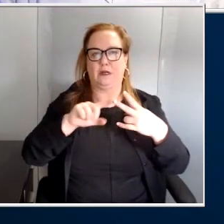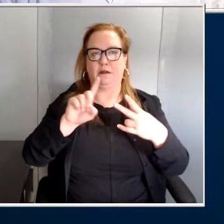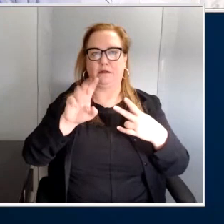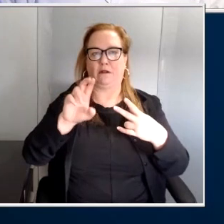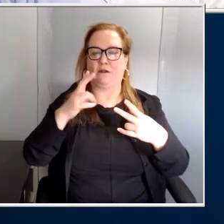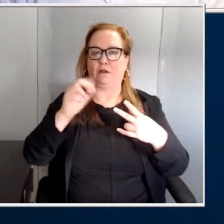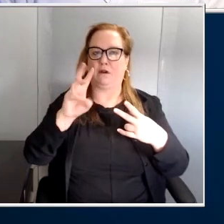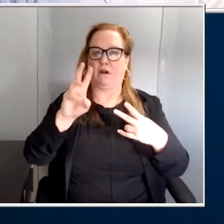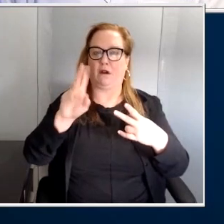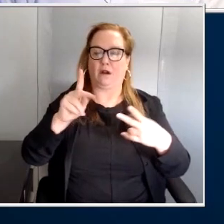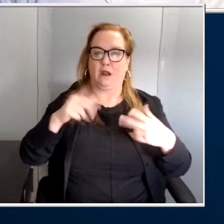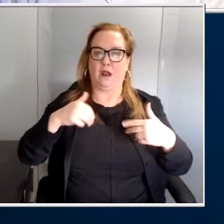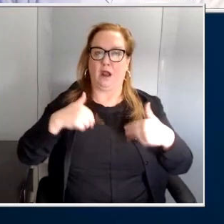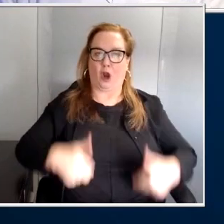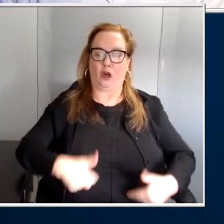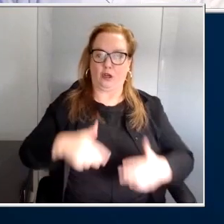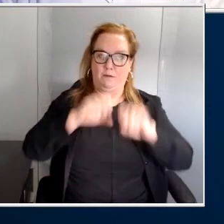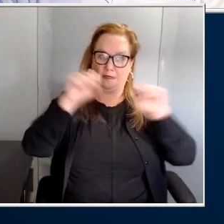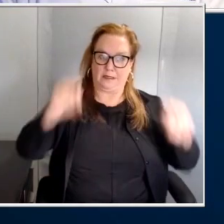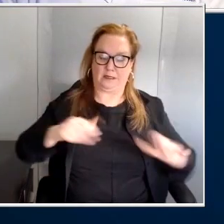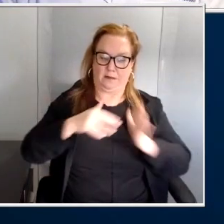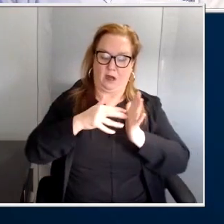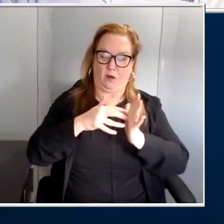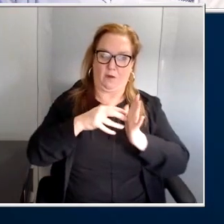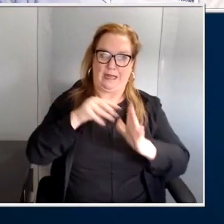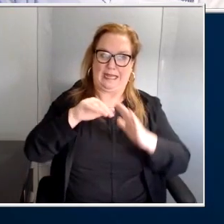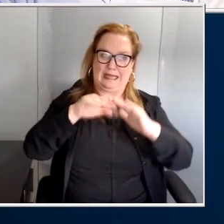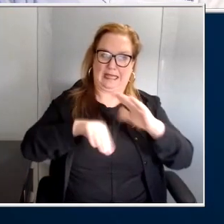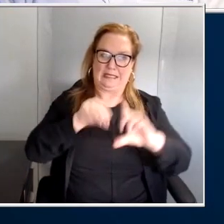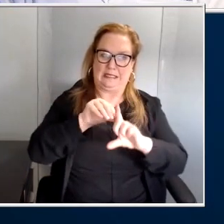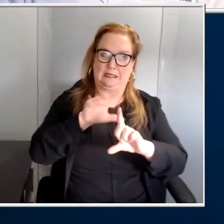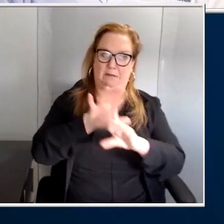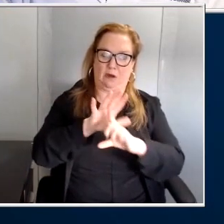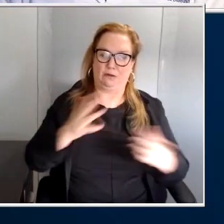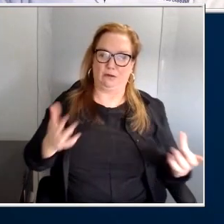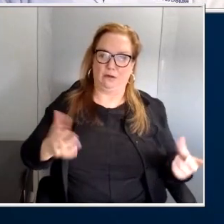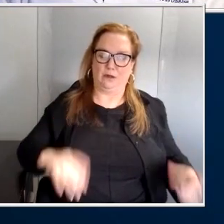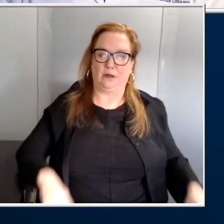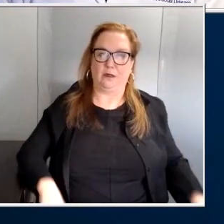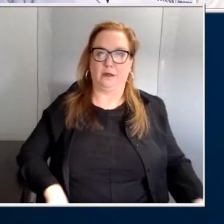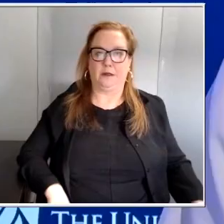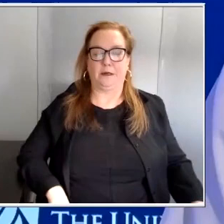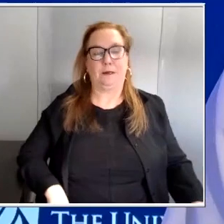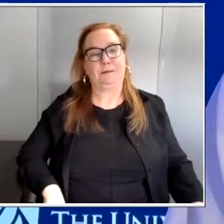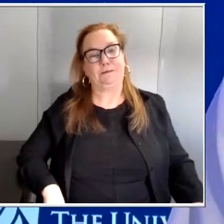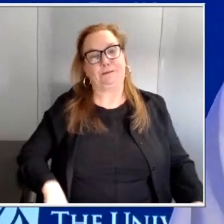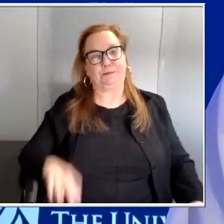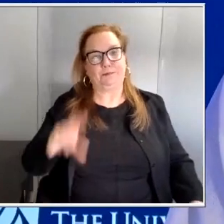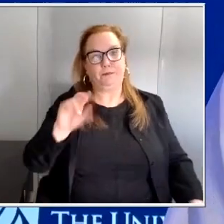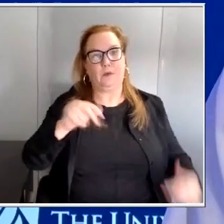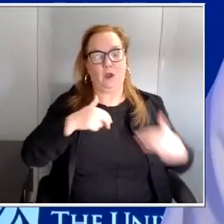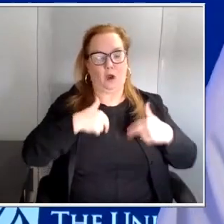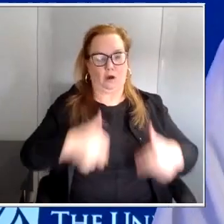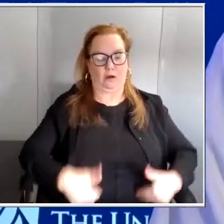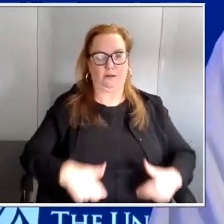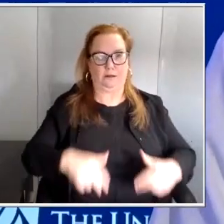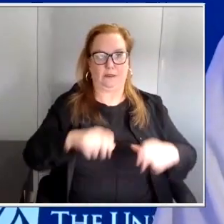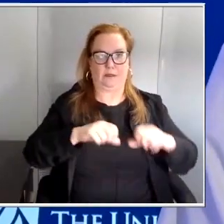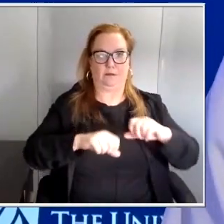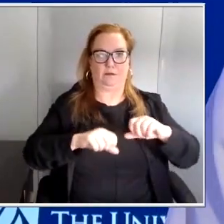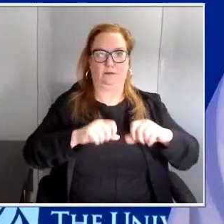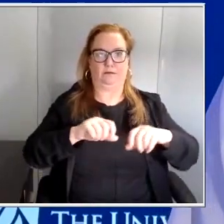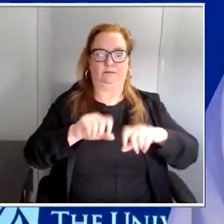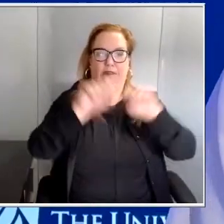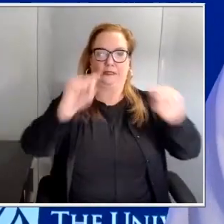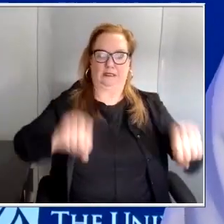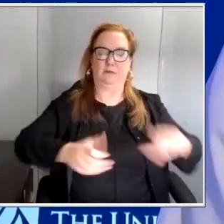weaker? Were we really less exposed? I think we were exposed to a lot of COVID and other stuff. No, I mean, I think our immune system was functioning properly as it